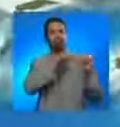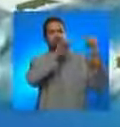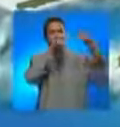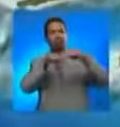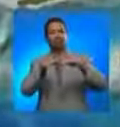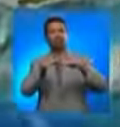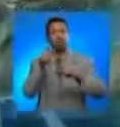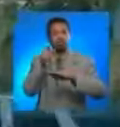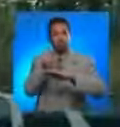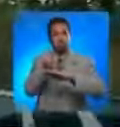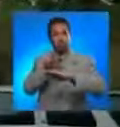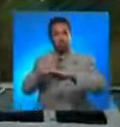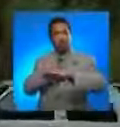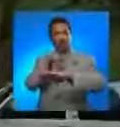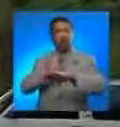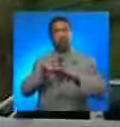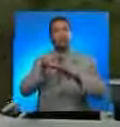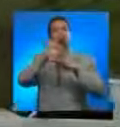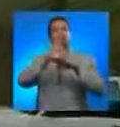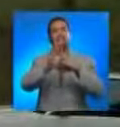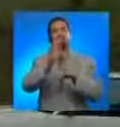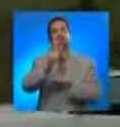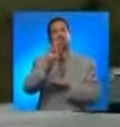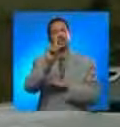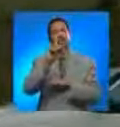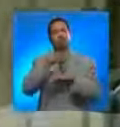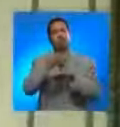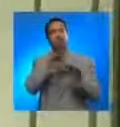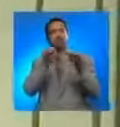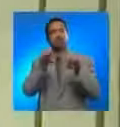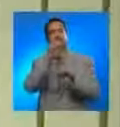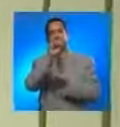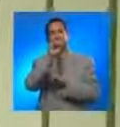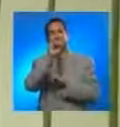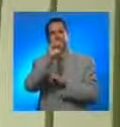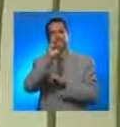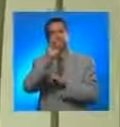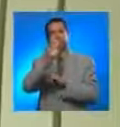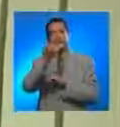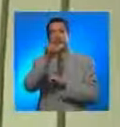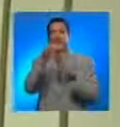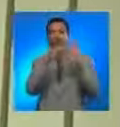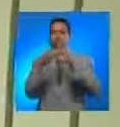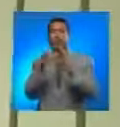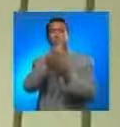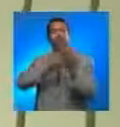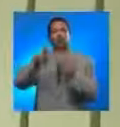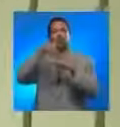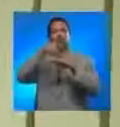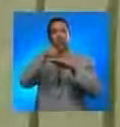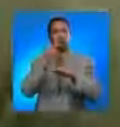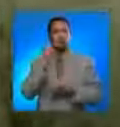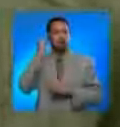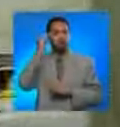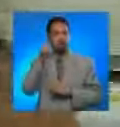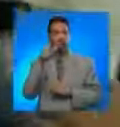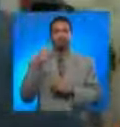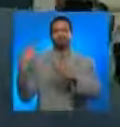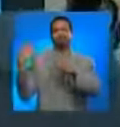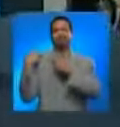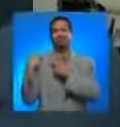In Puerto Rico, the Puerto Rico Seismic Network of the Department of Geology of the University of Puerto Rico in Mayagüez is